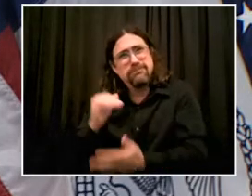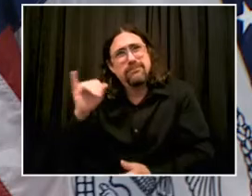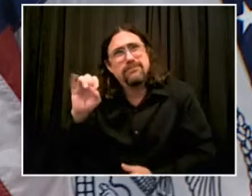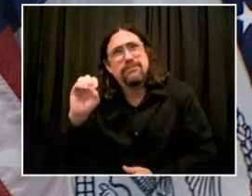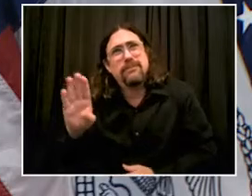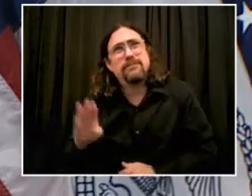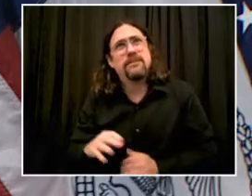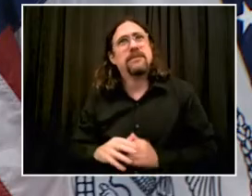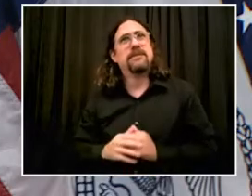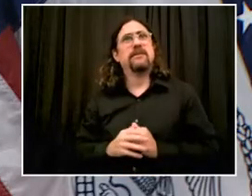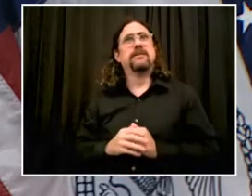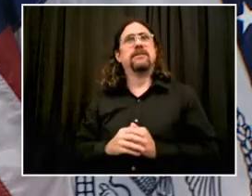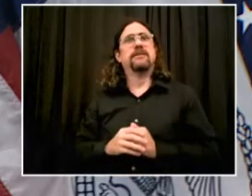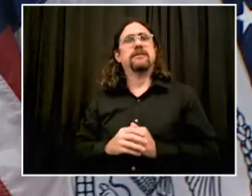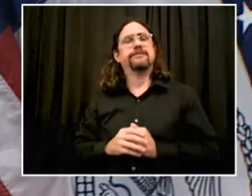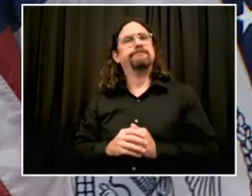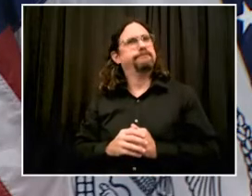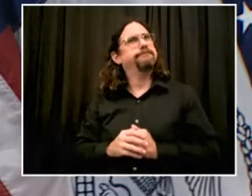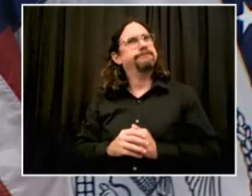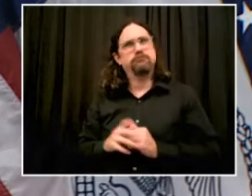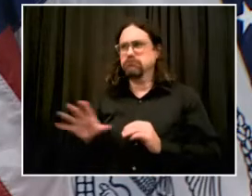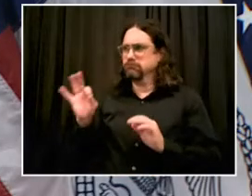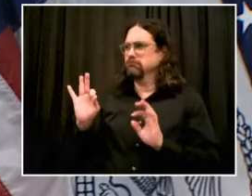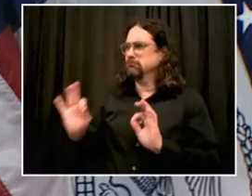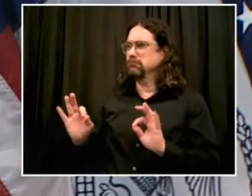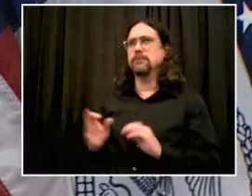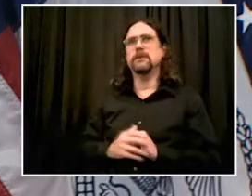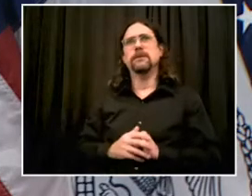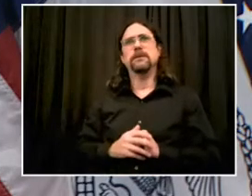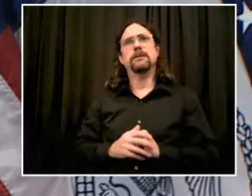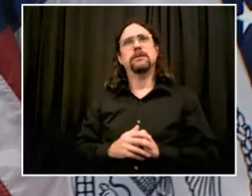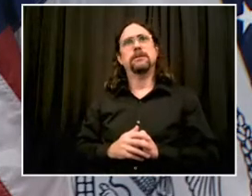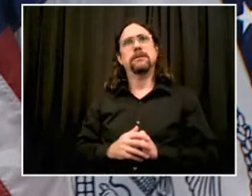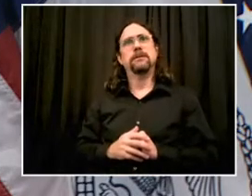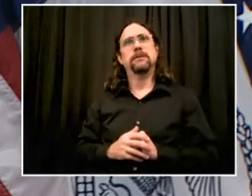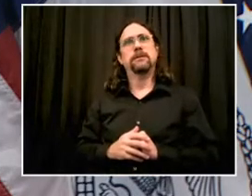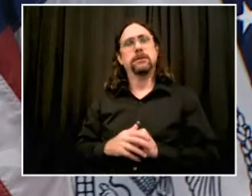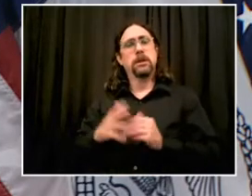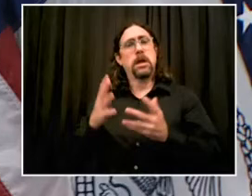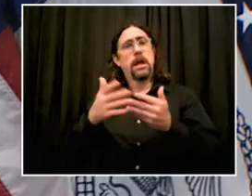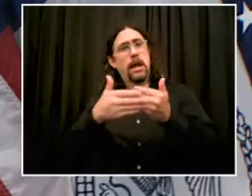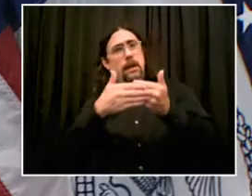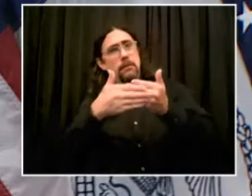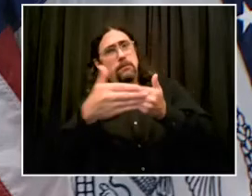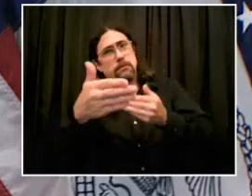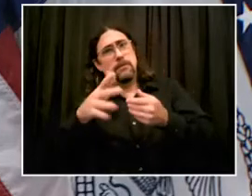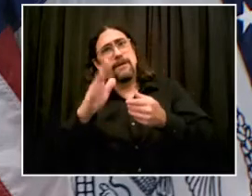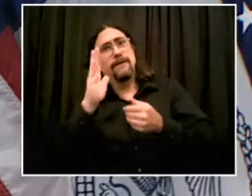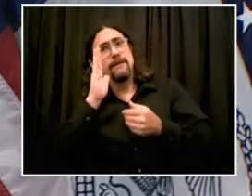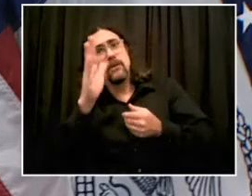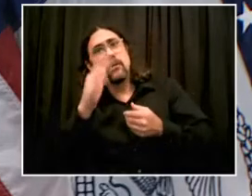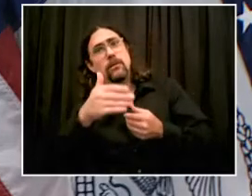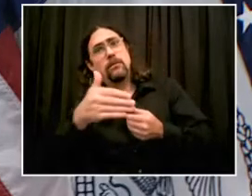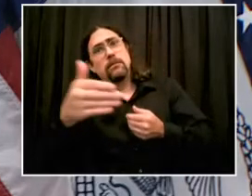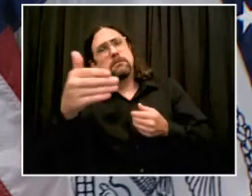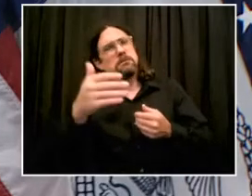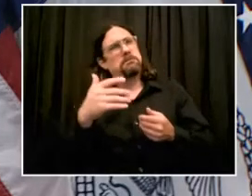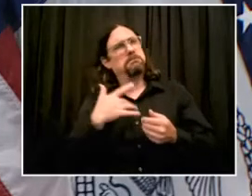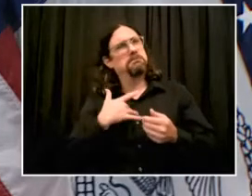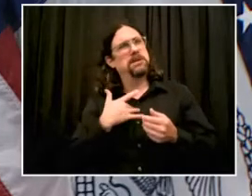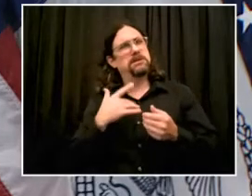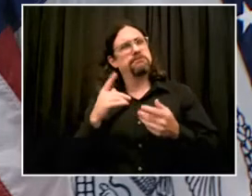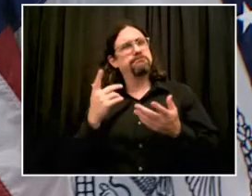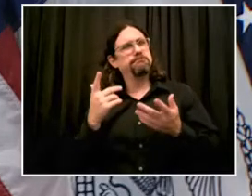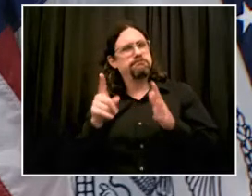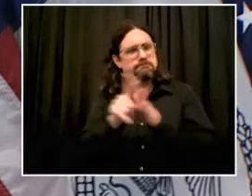chief executive gets to that point at some point with some agencies. It's just part of life. It's part of